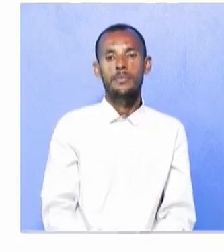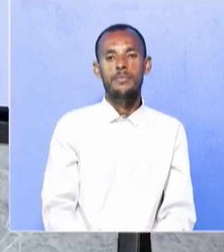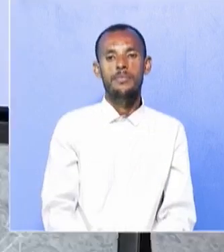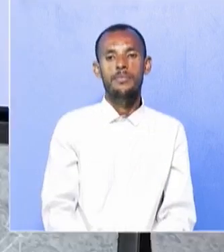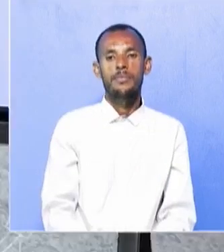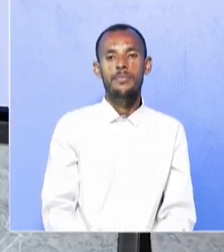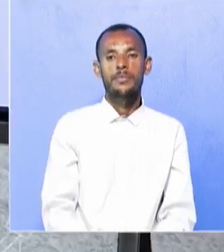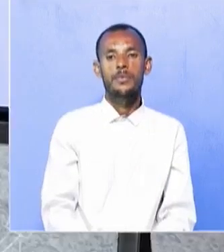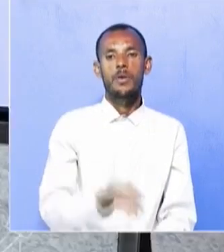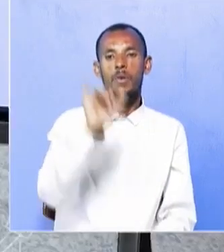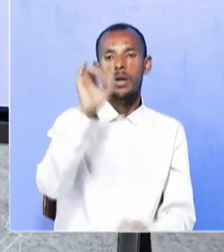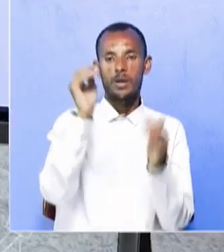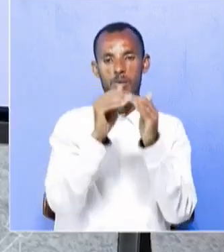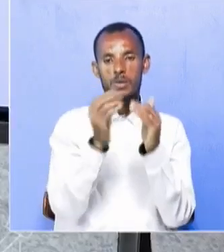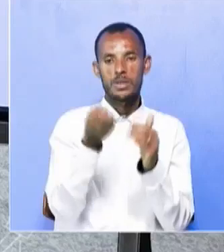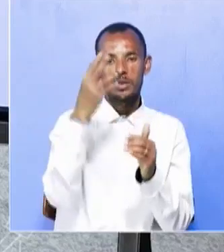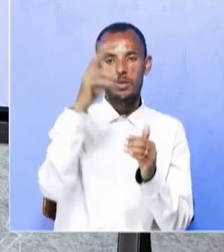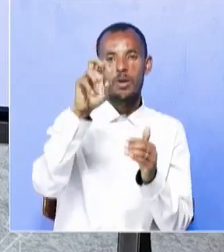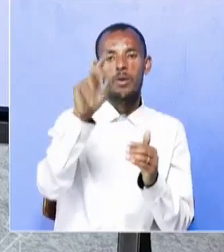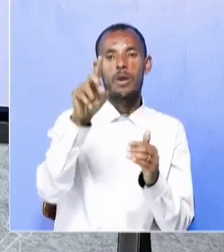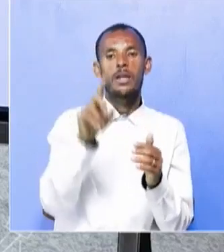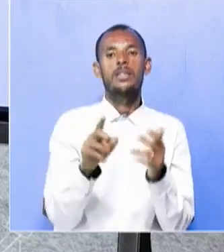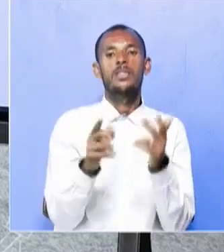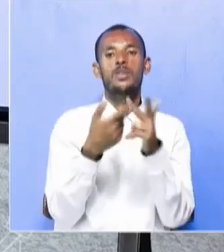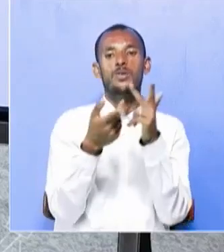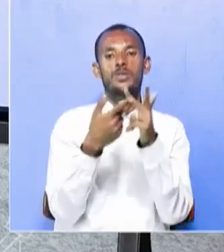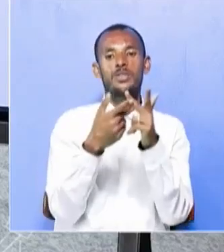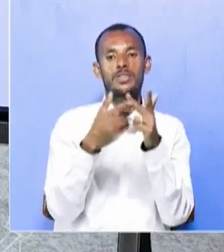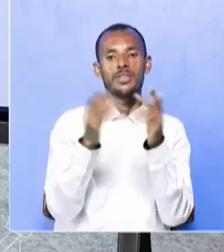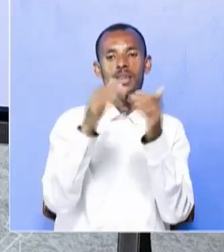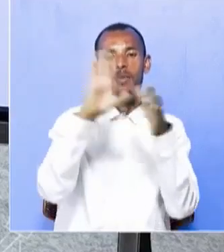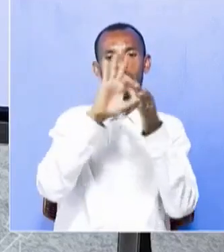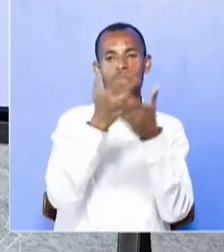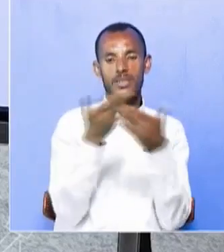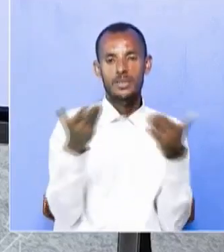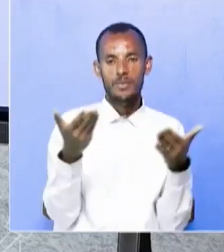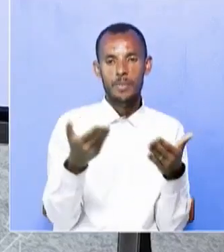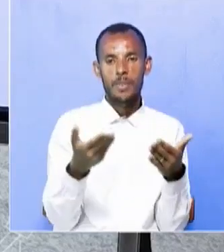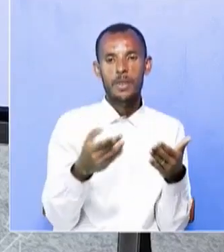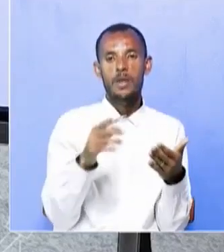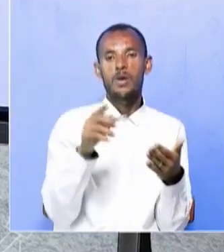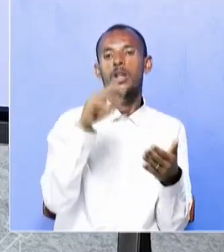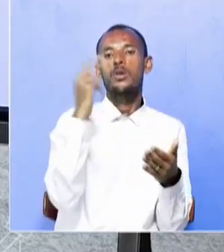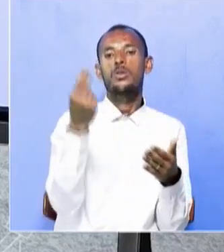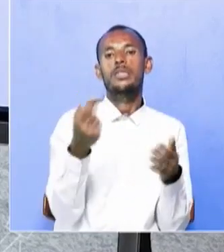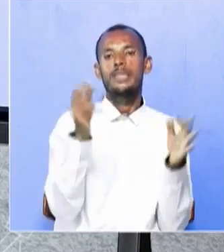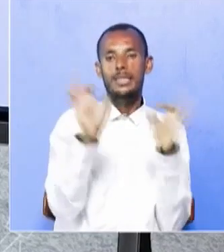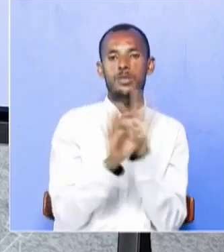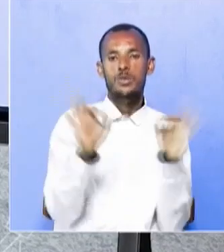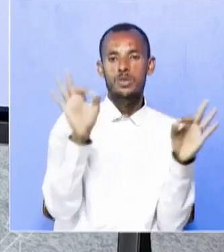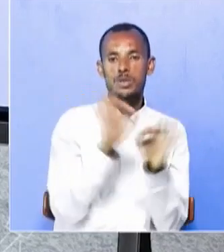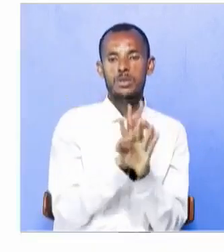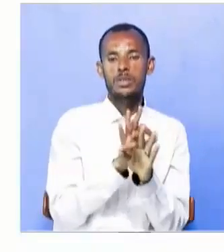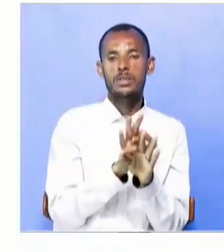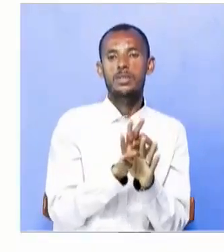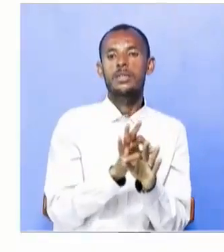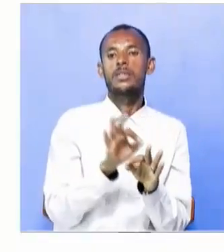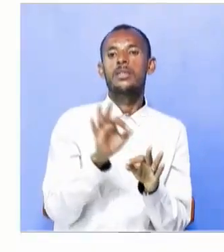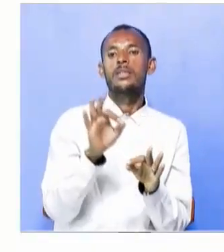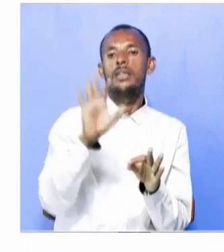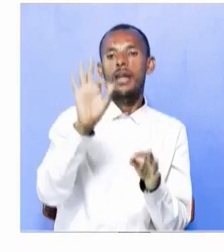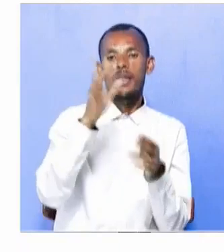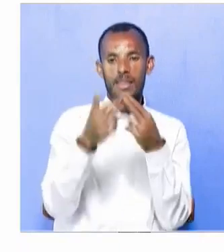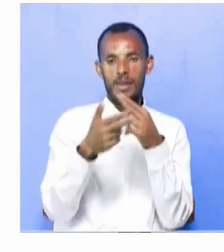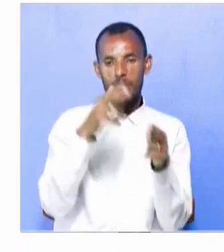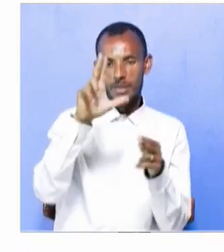Okay, y becomes 21. And from the third equation, you can use crisscross. Then 9 times